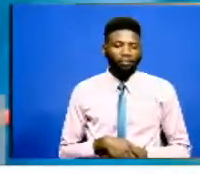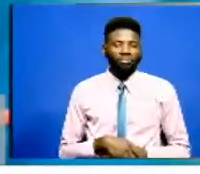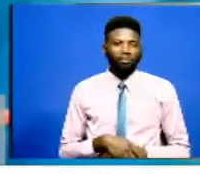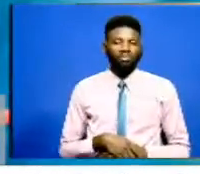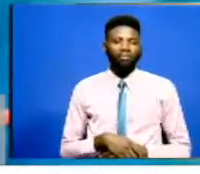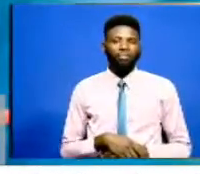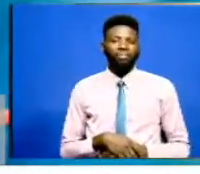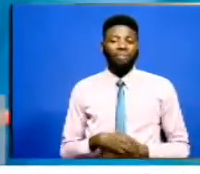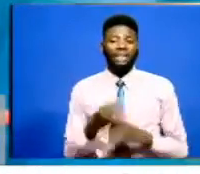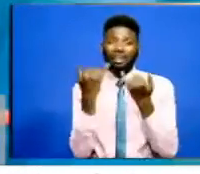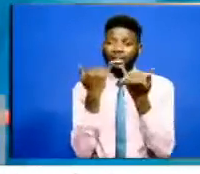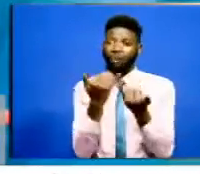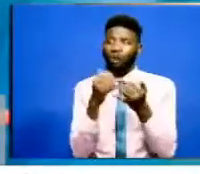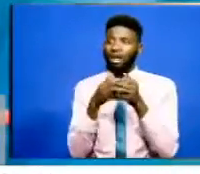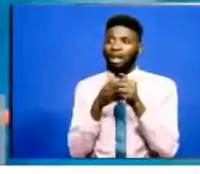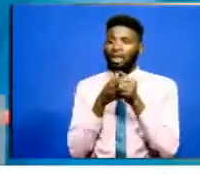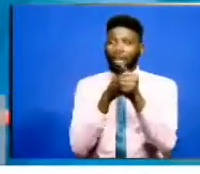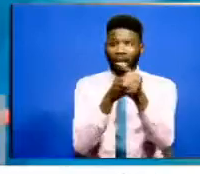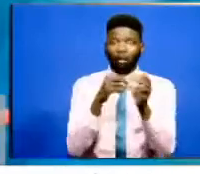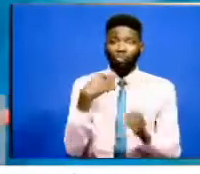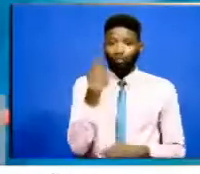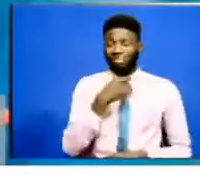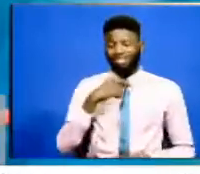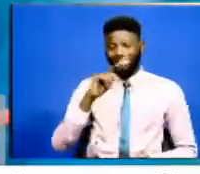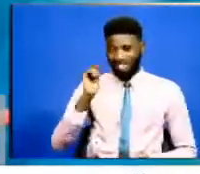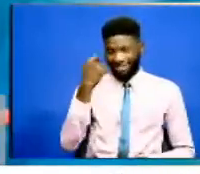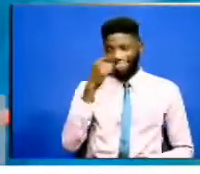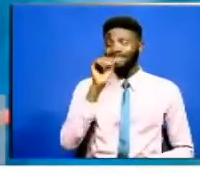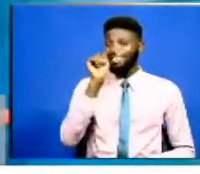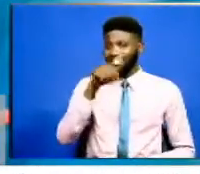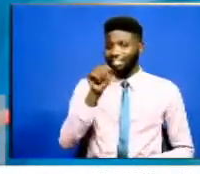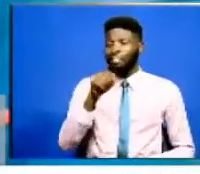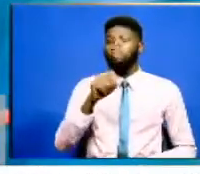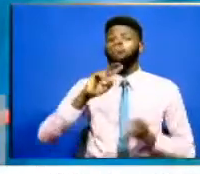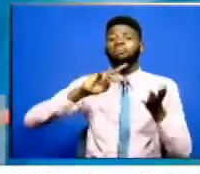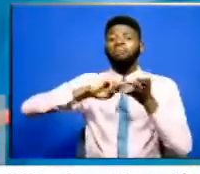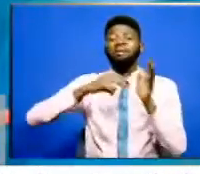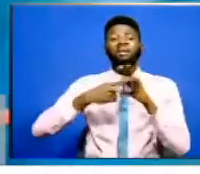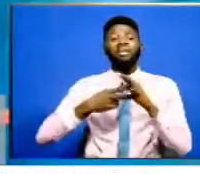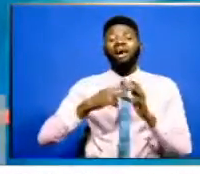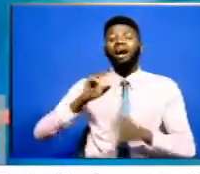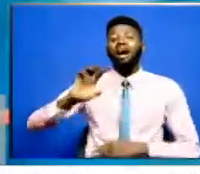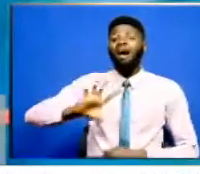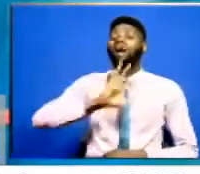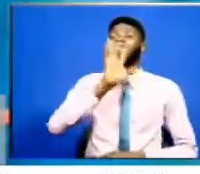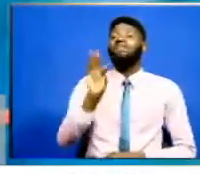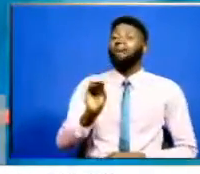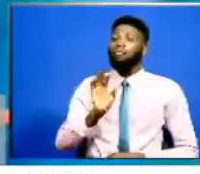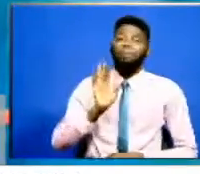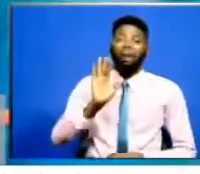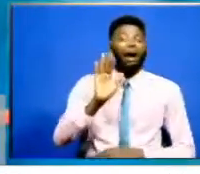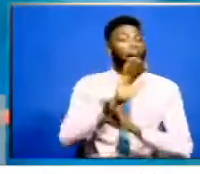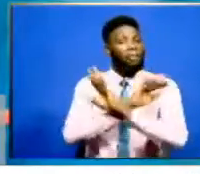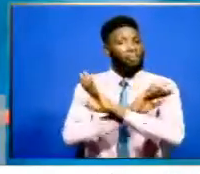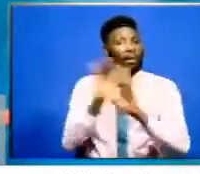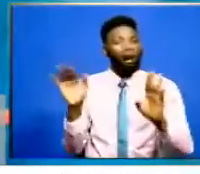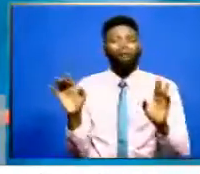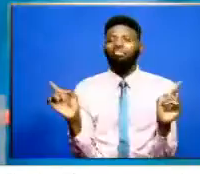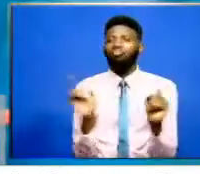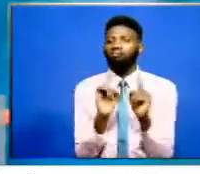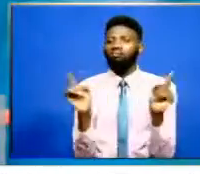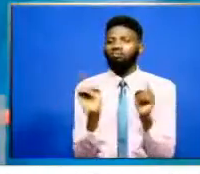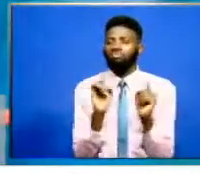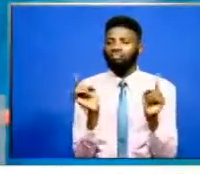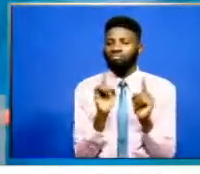it is being led by Kenya, mm-hmm. it is not only an African thing. It is